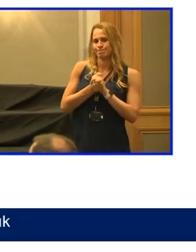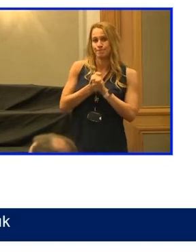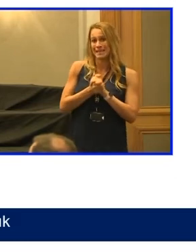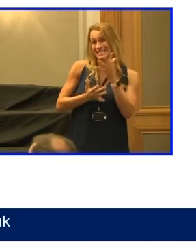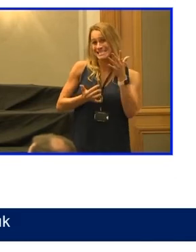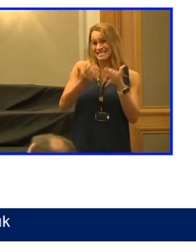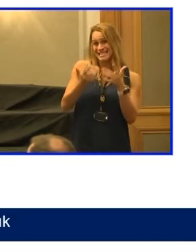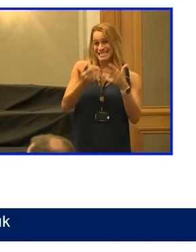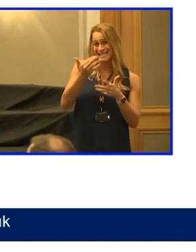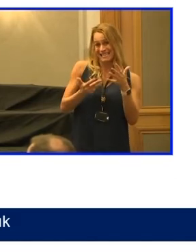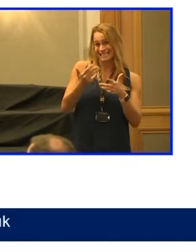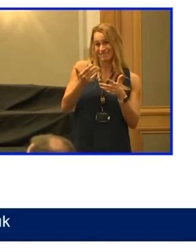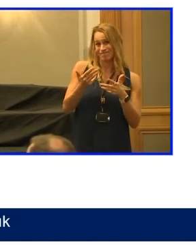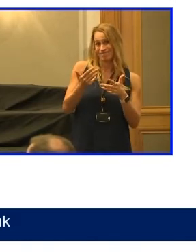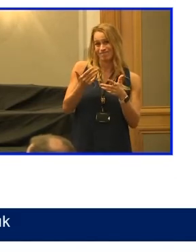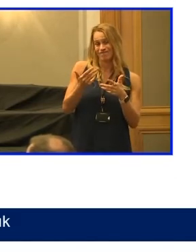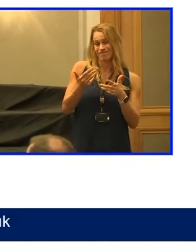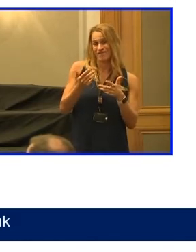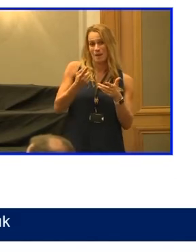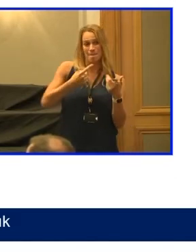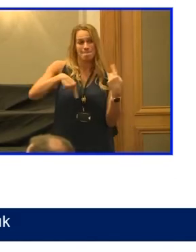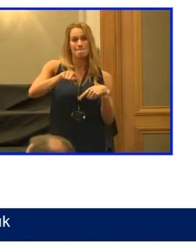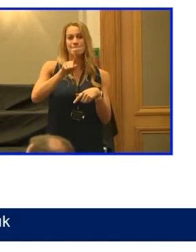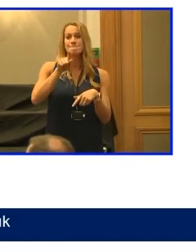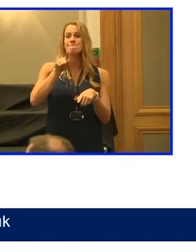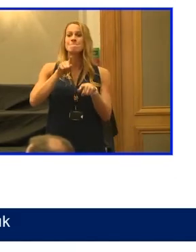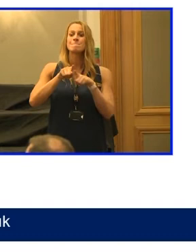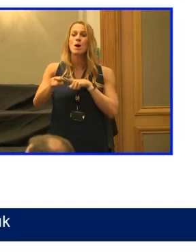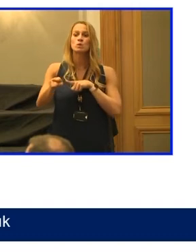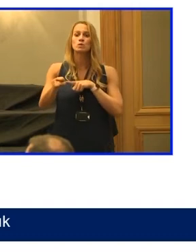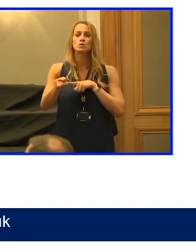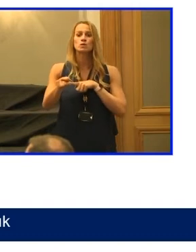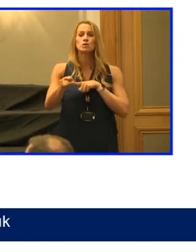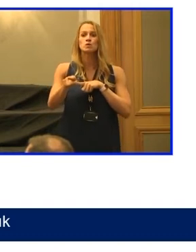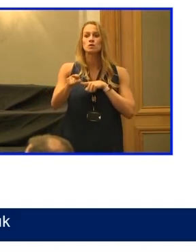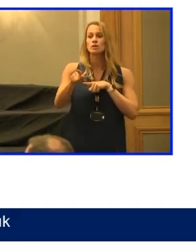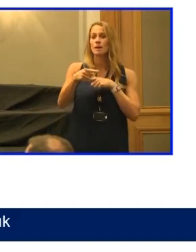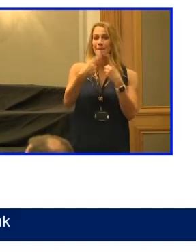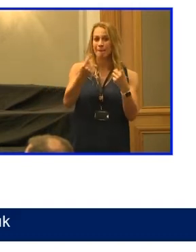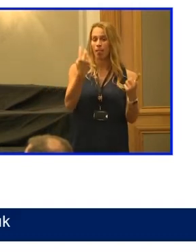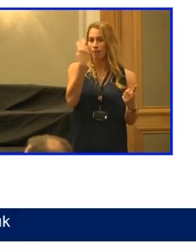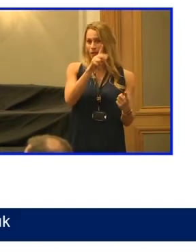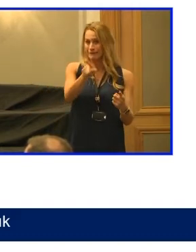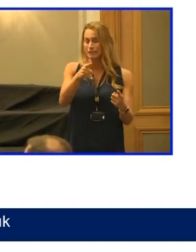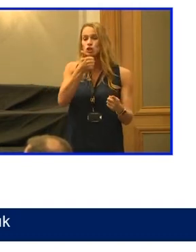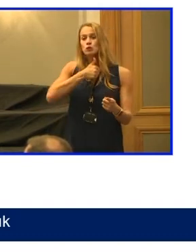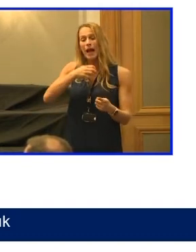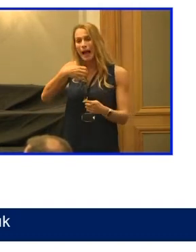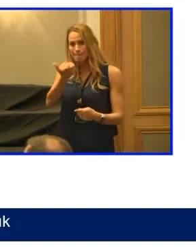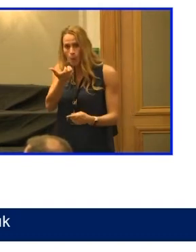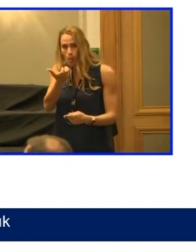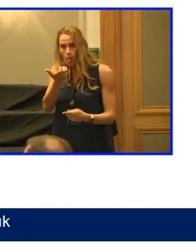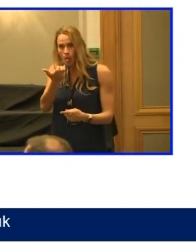that majority of blind and partially sighted people use iOS, which is Apple's smartphones and tablets. From a desktop or